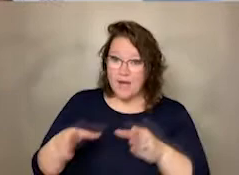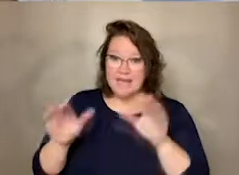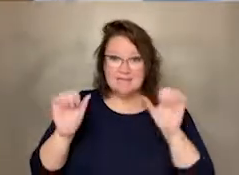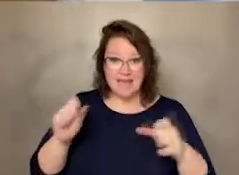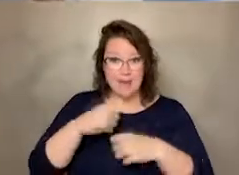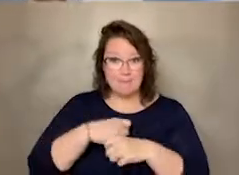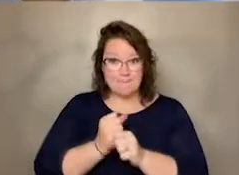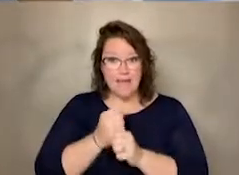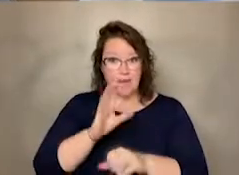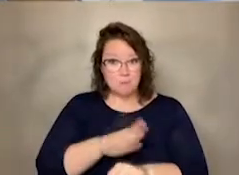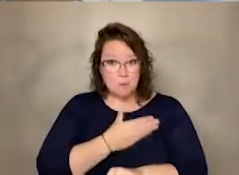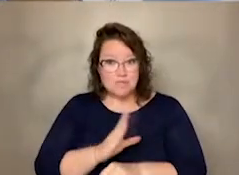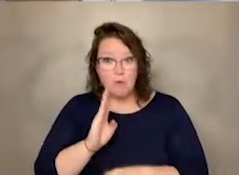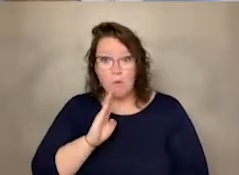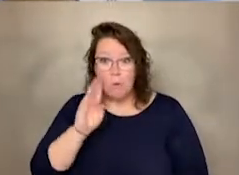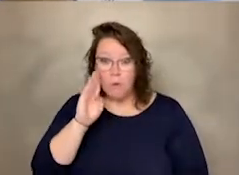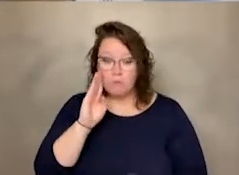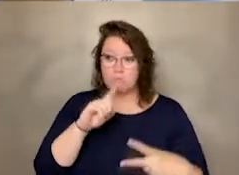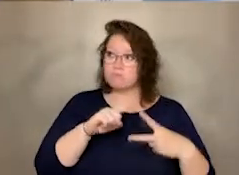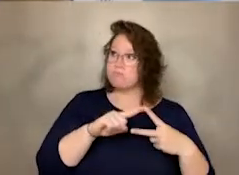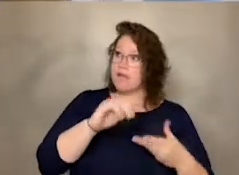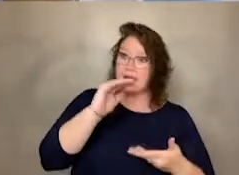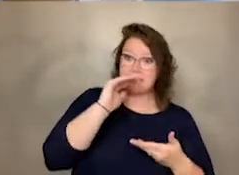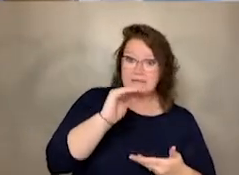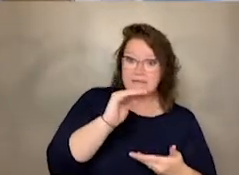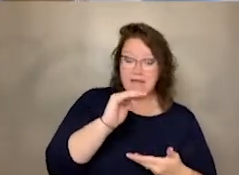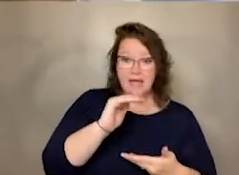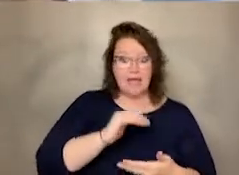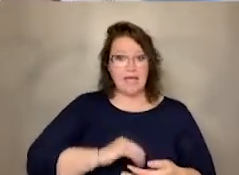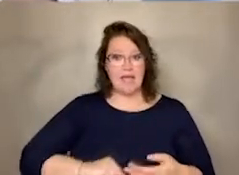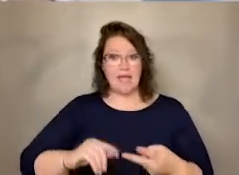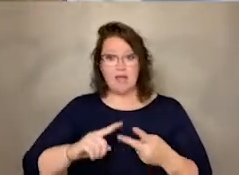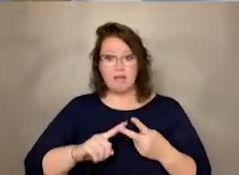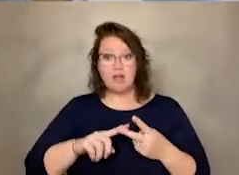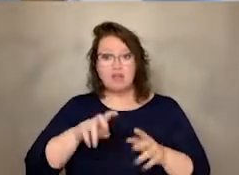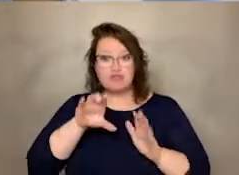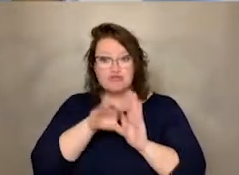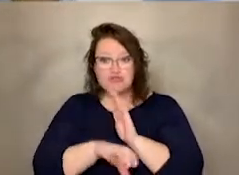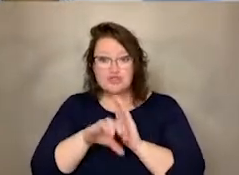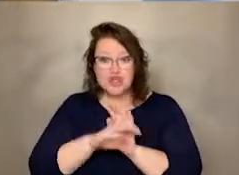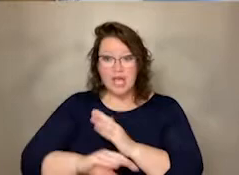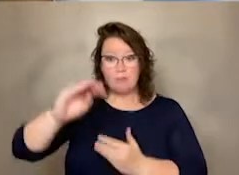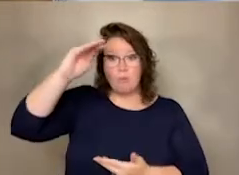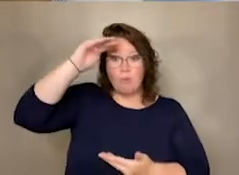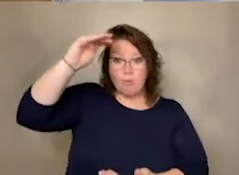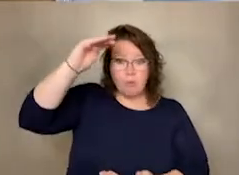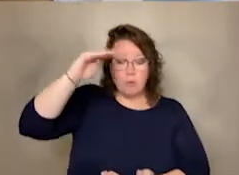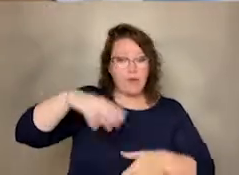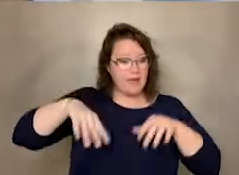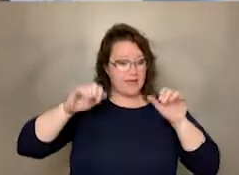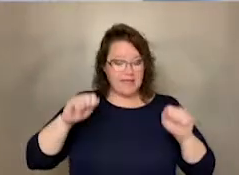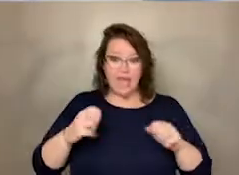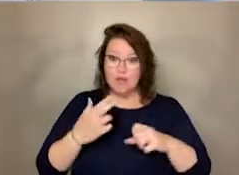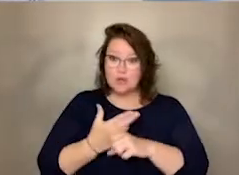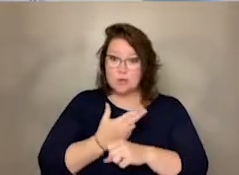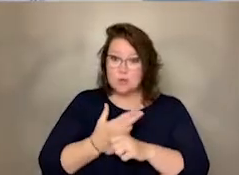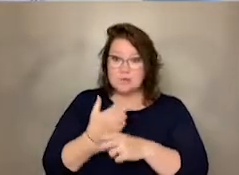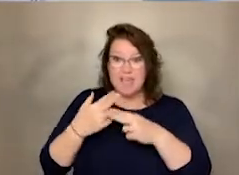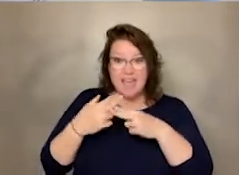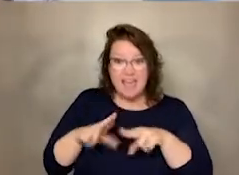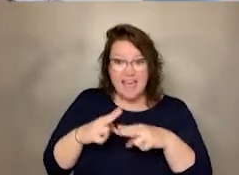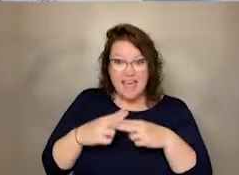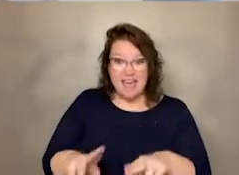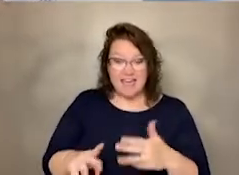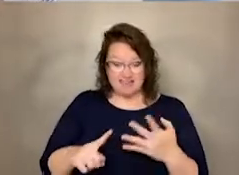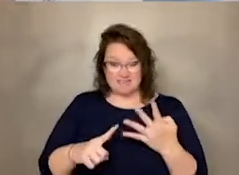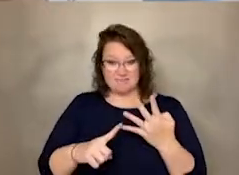use cans. You can use old potato chip cans. You can use eggs,